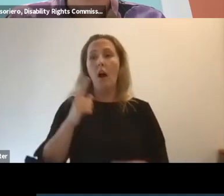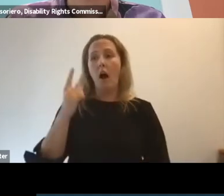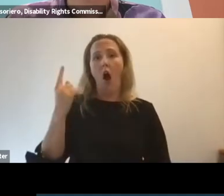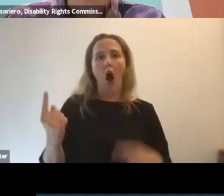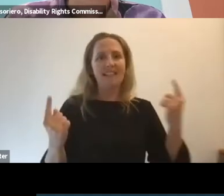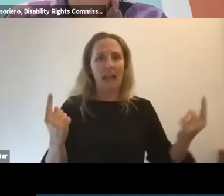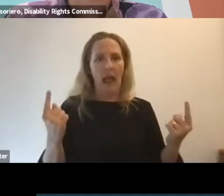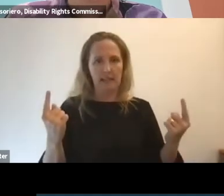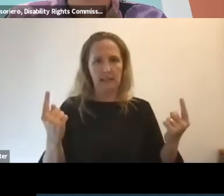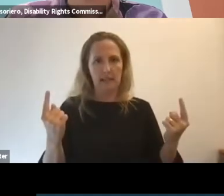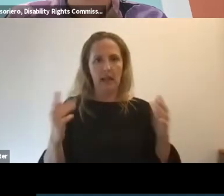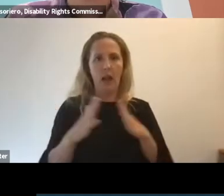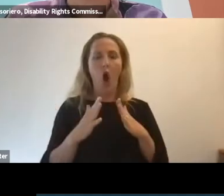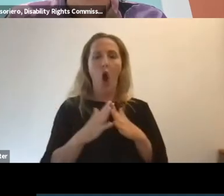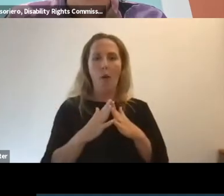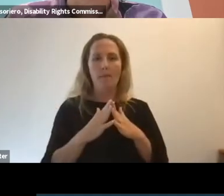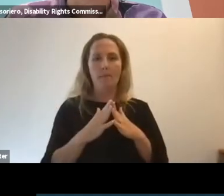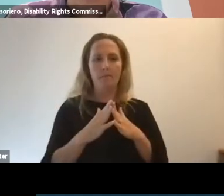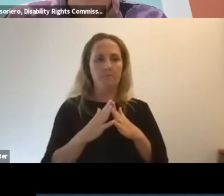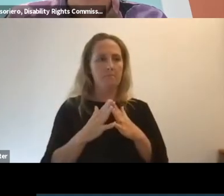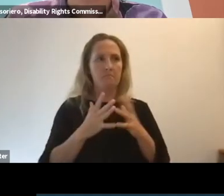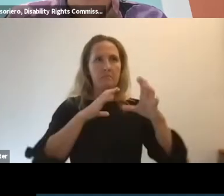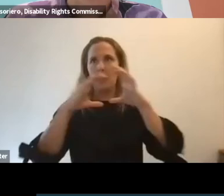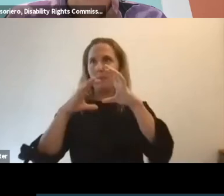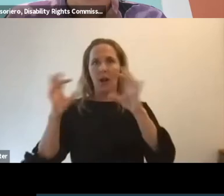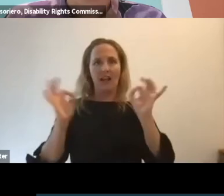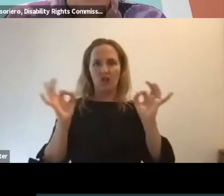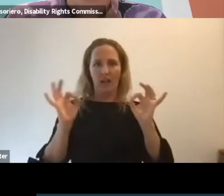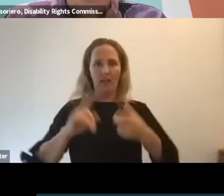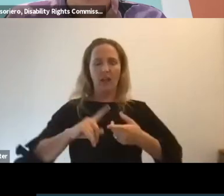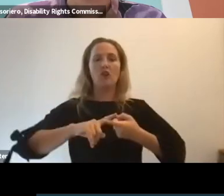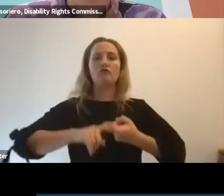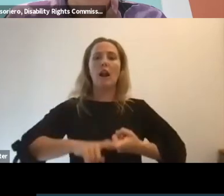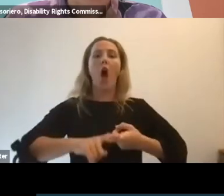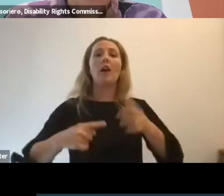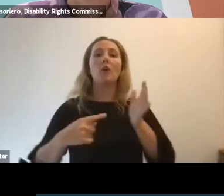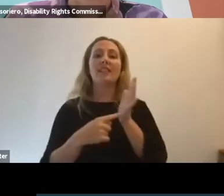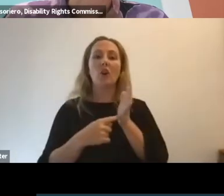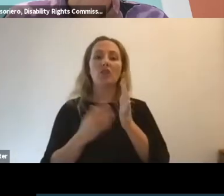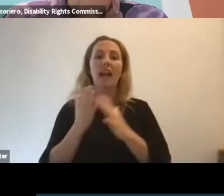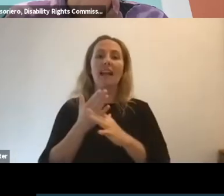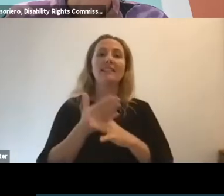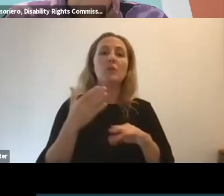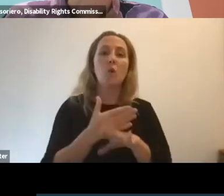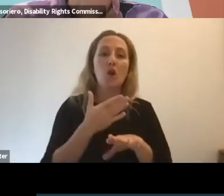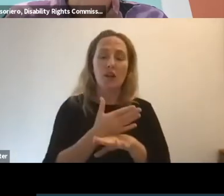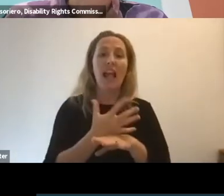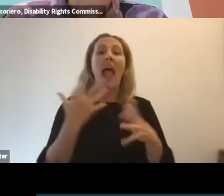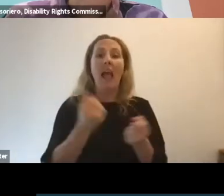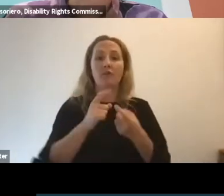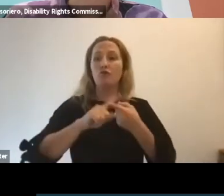home, had minimal engagement in their community, relied on technology to access work, and had to rely on